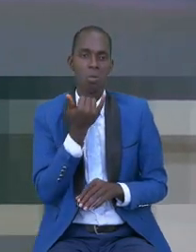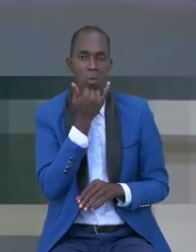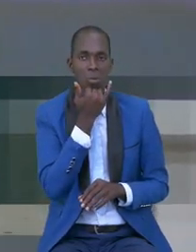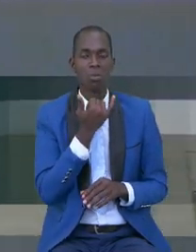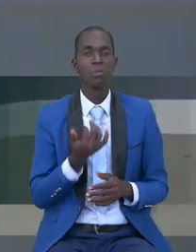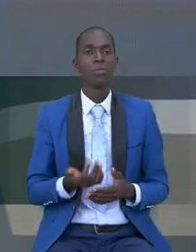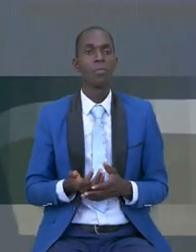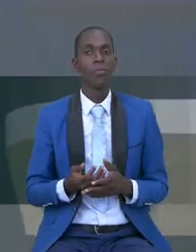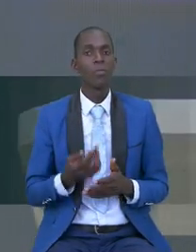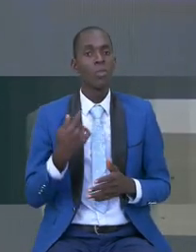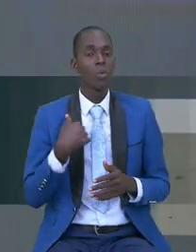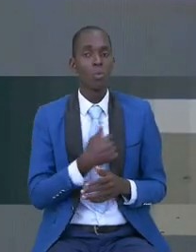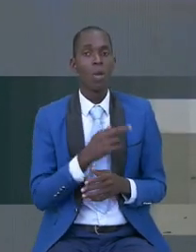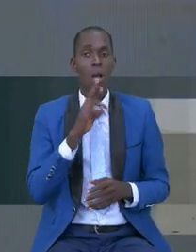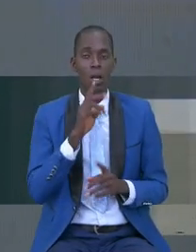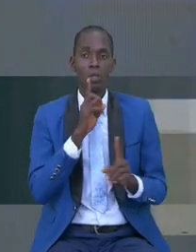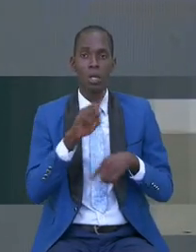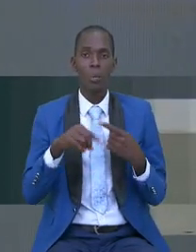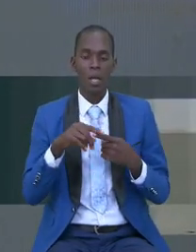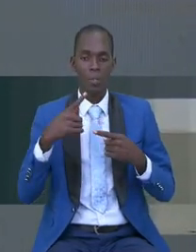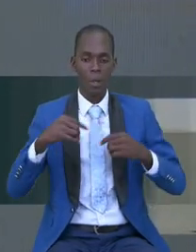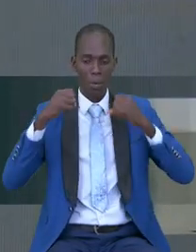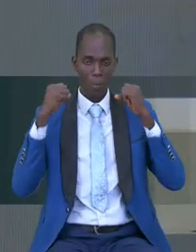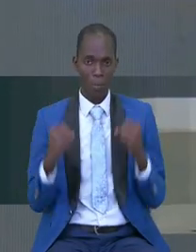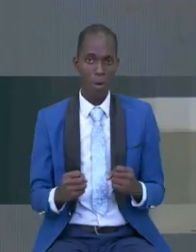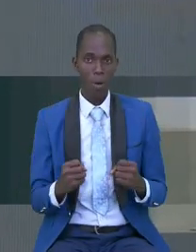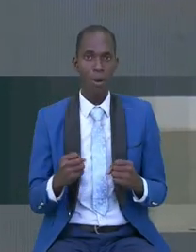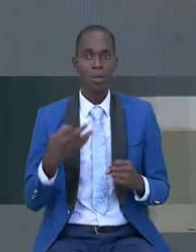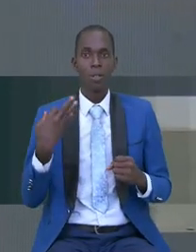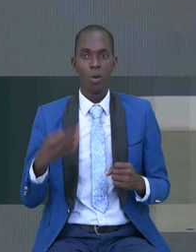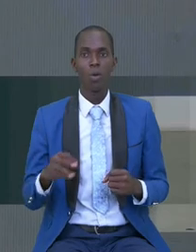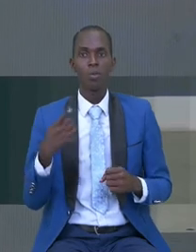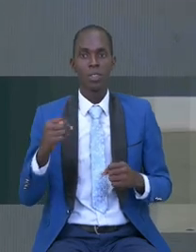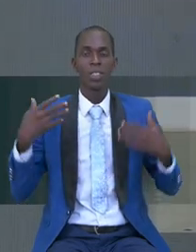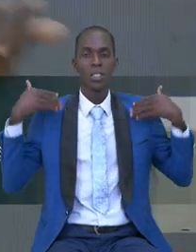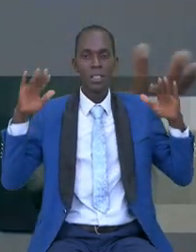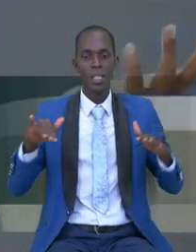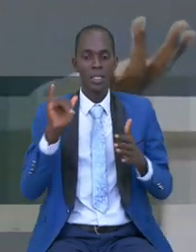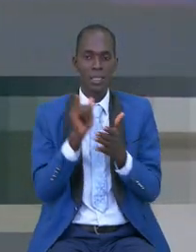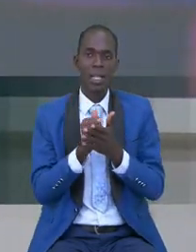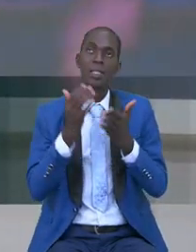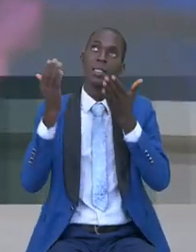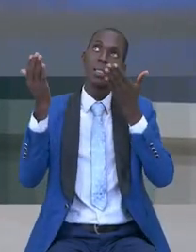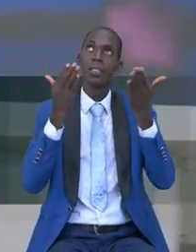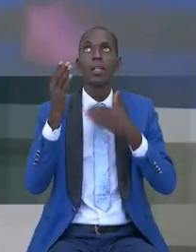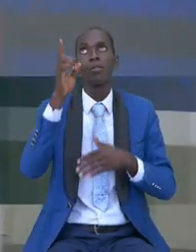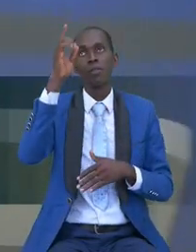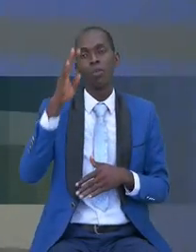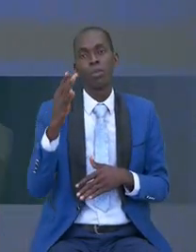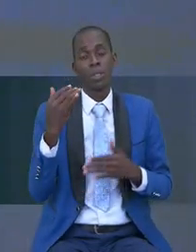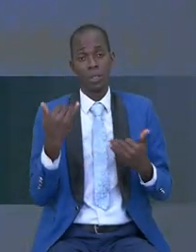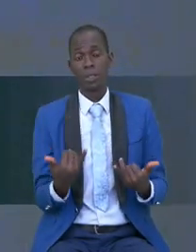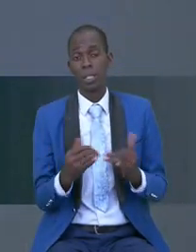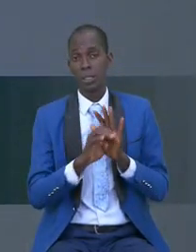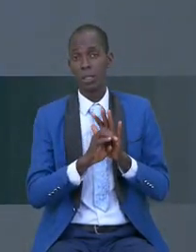the might of the angels that serve God. Now, Daniel was serving